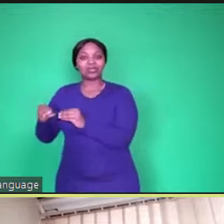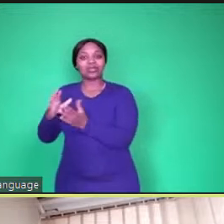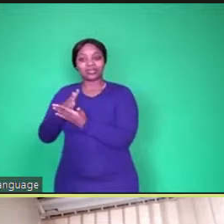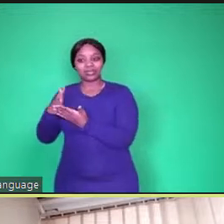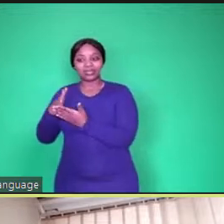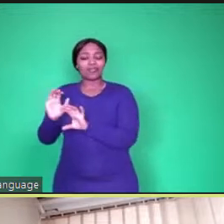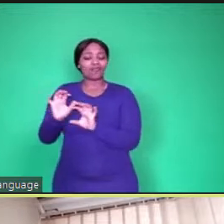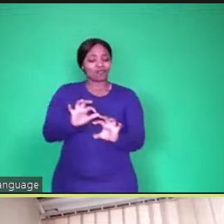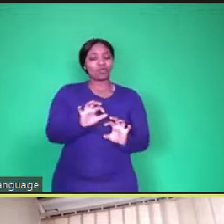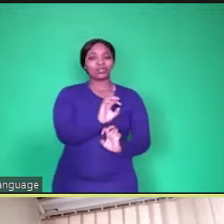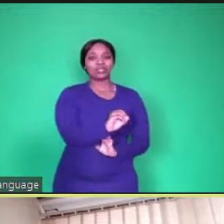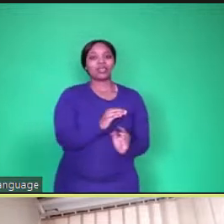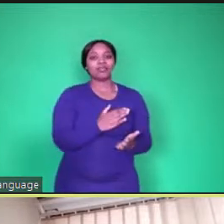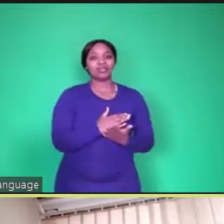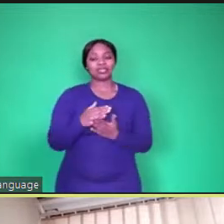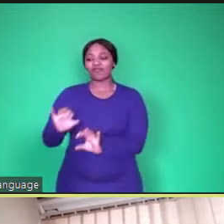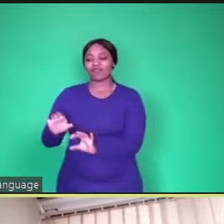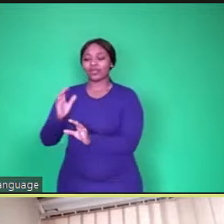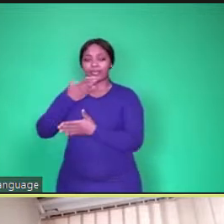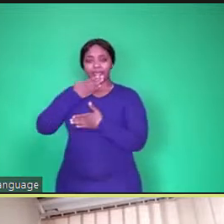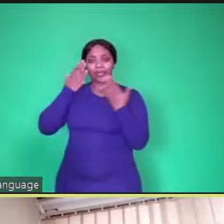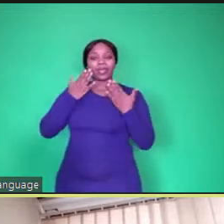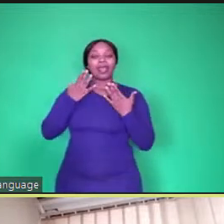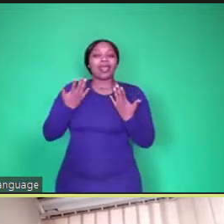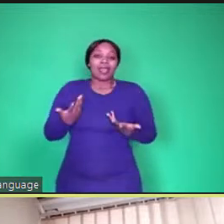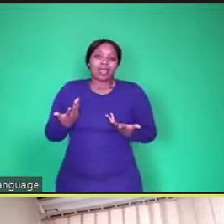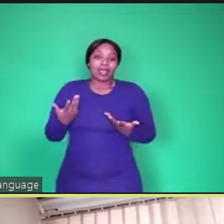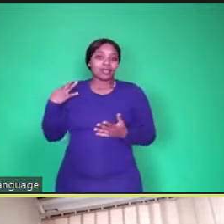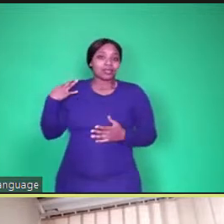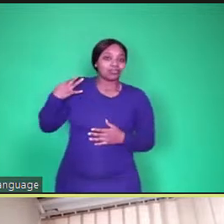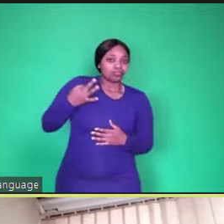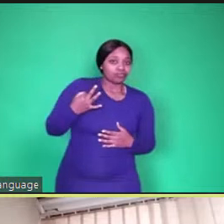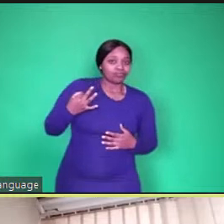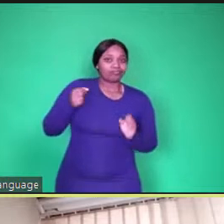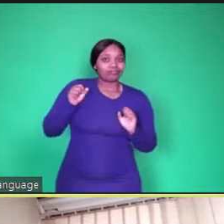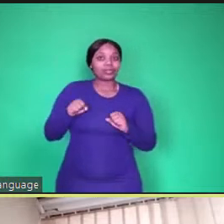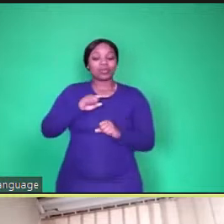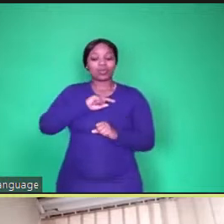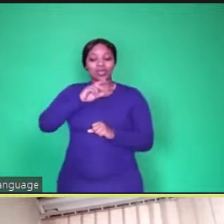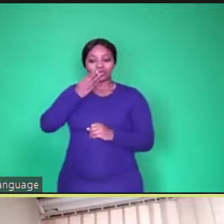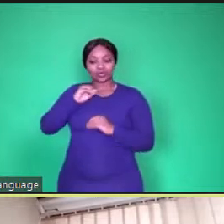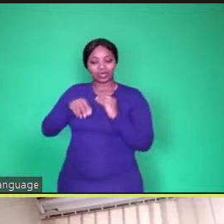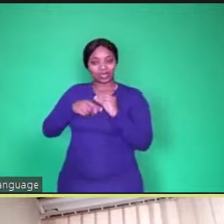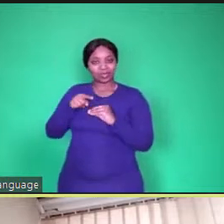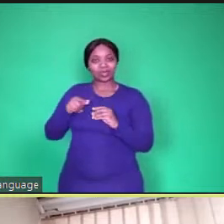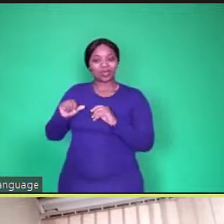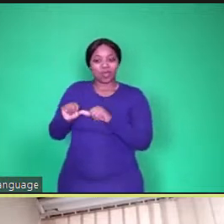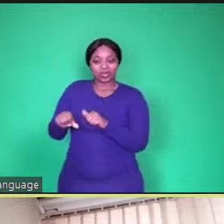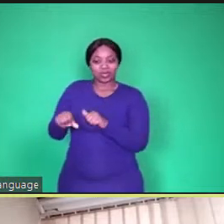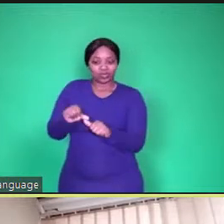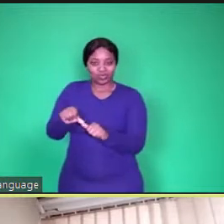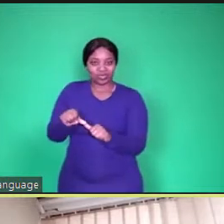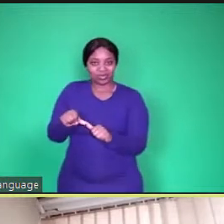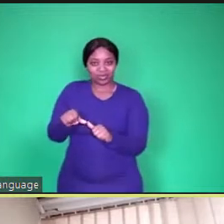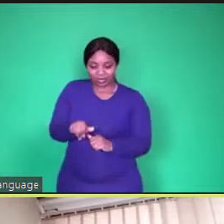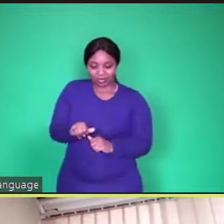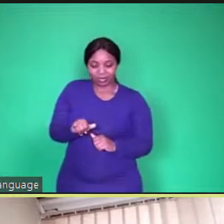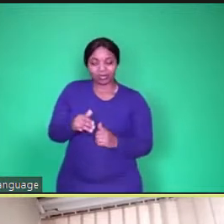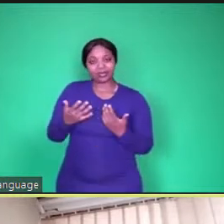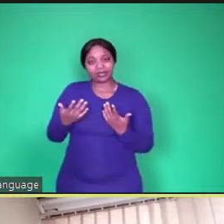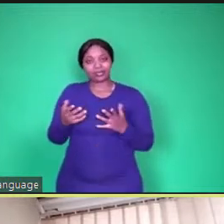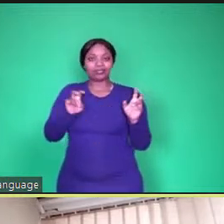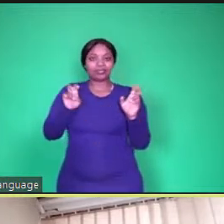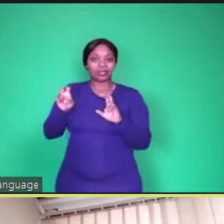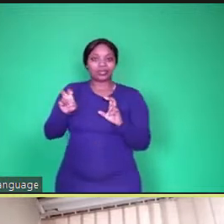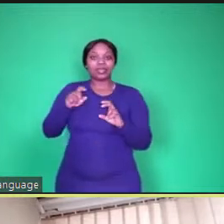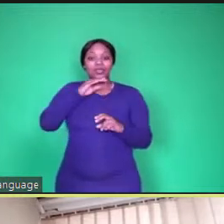but we are also indicating that there are some consequences or the causes of that behind. Hence, we underpin